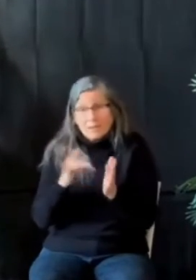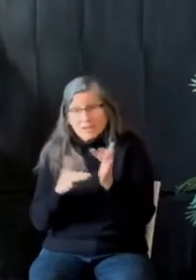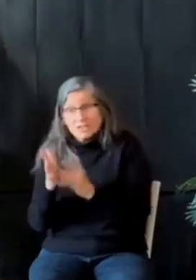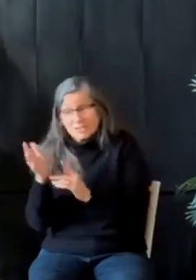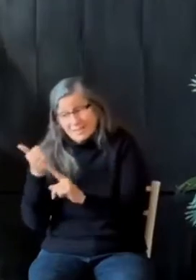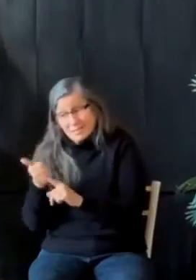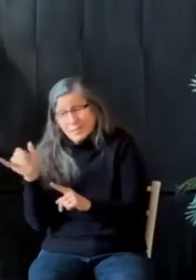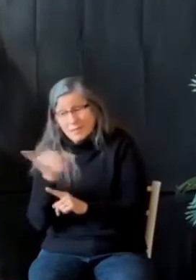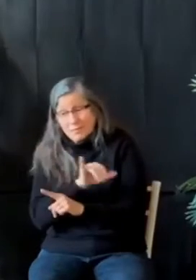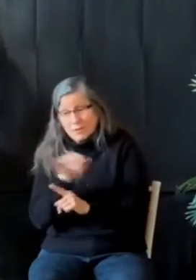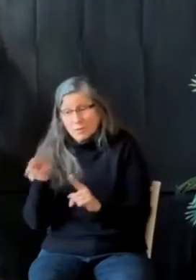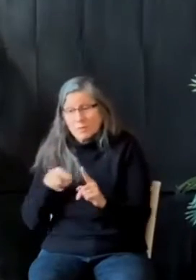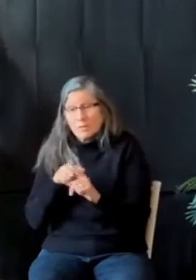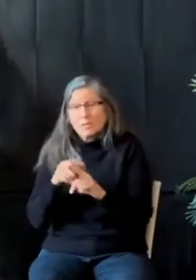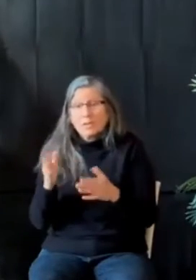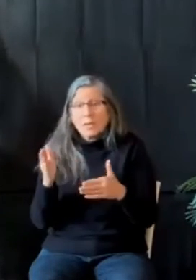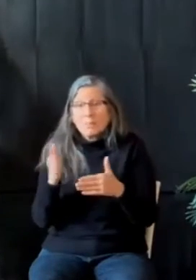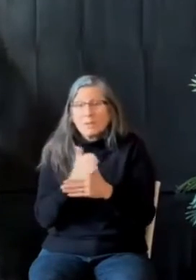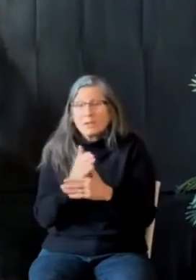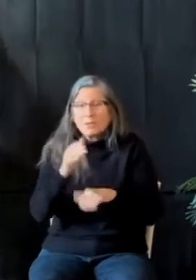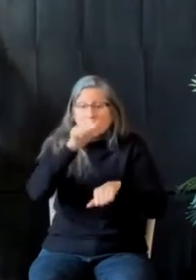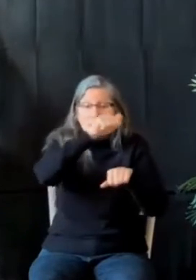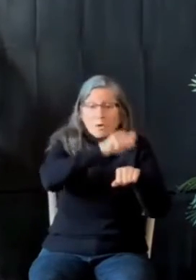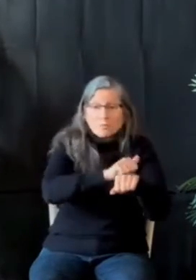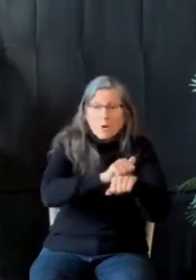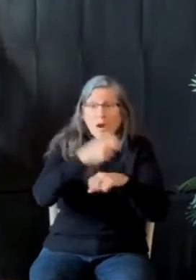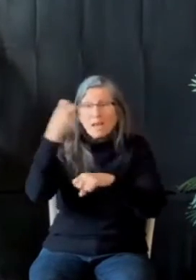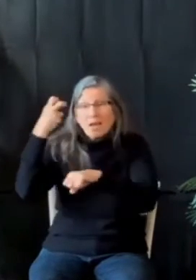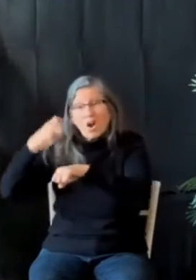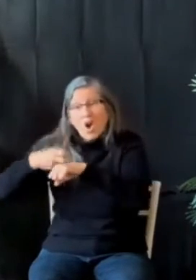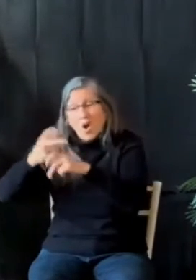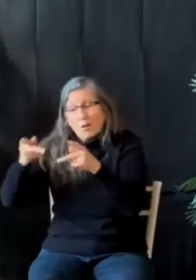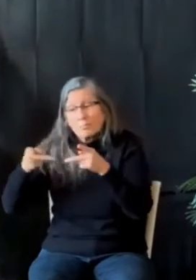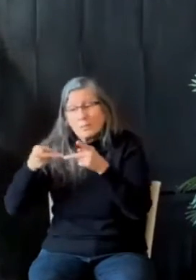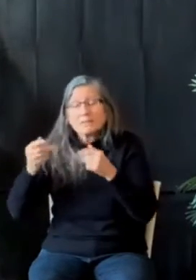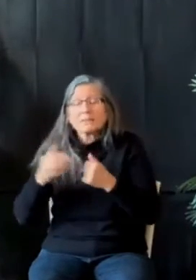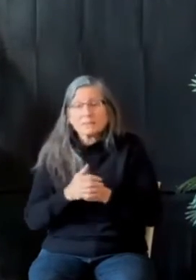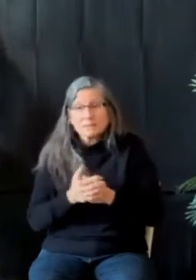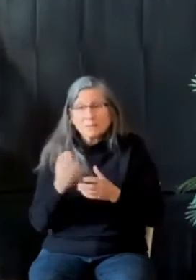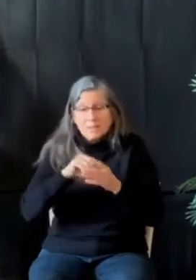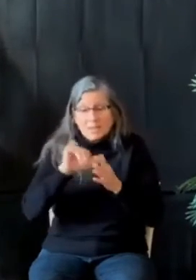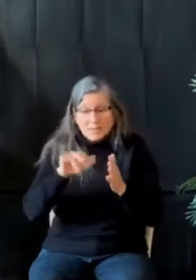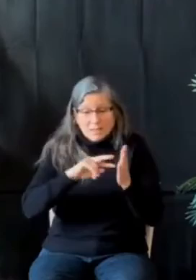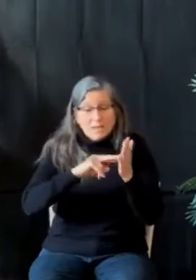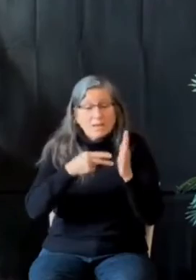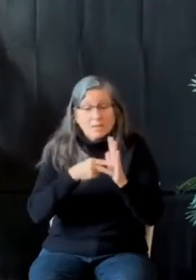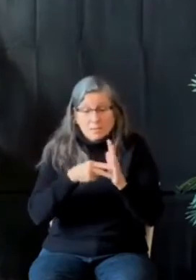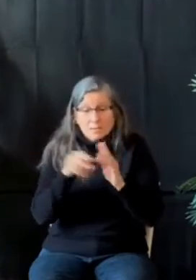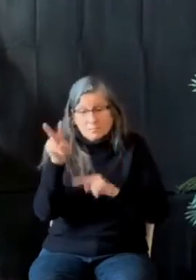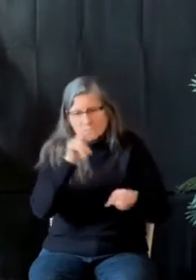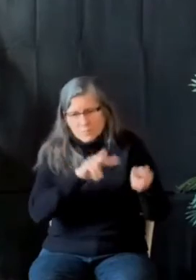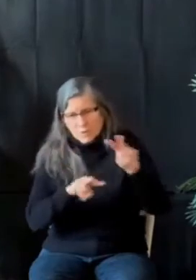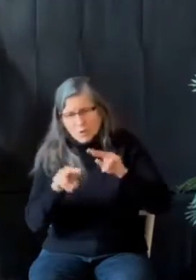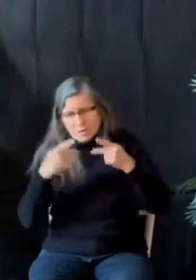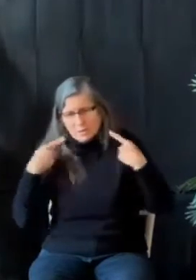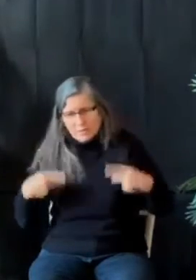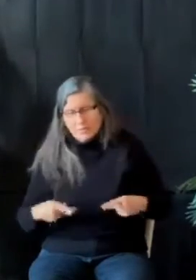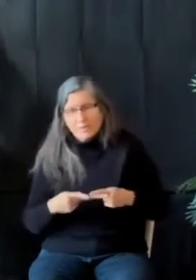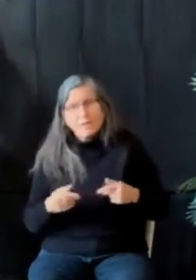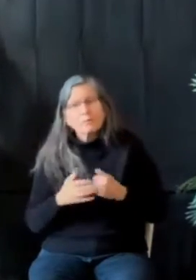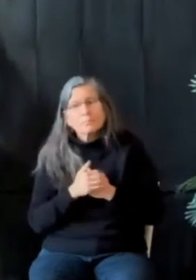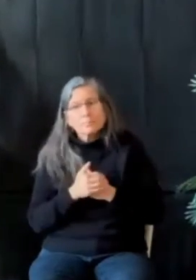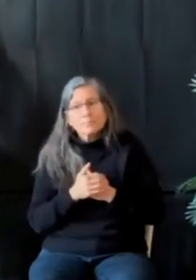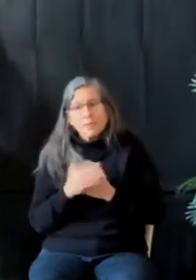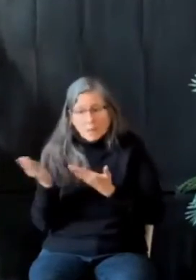caught between a rock and a hard place. In this context, we look at these Pharisees. They ushered